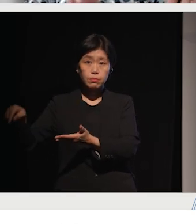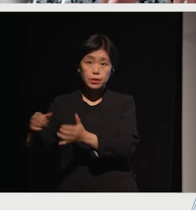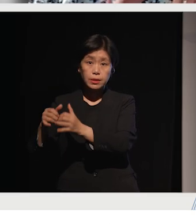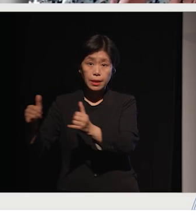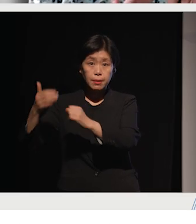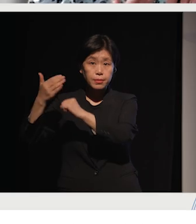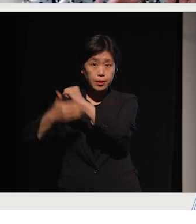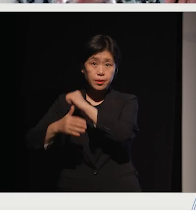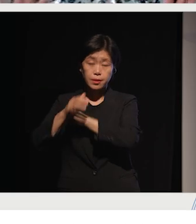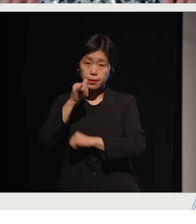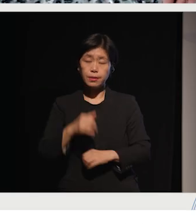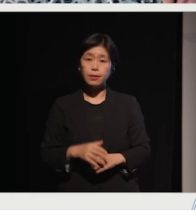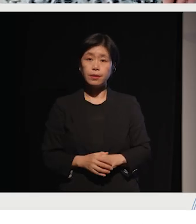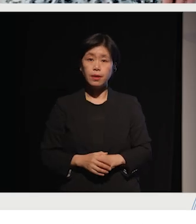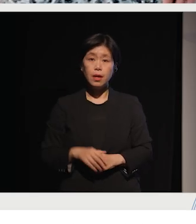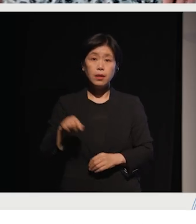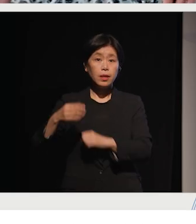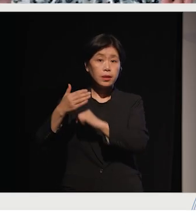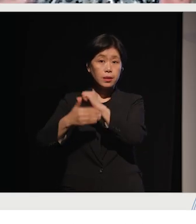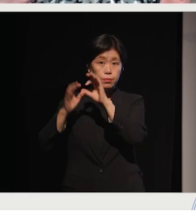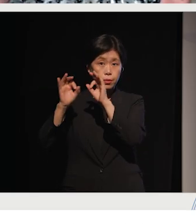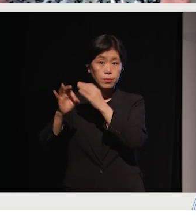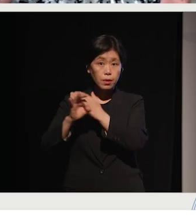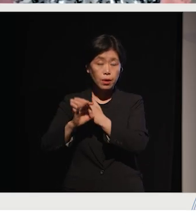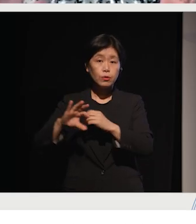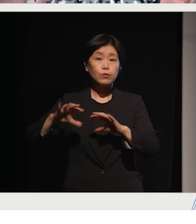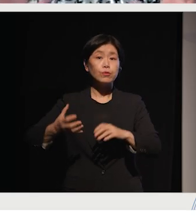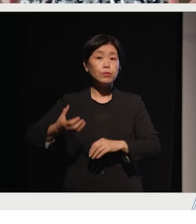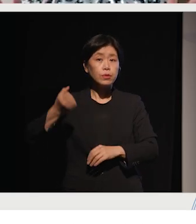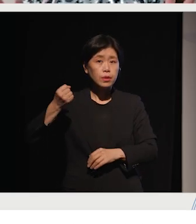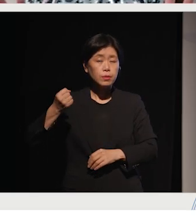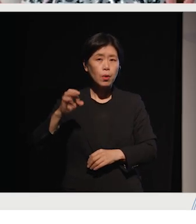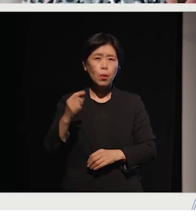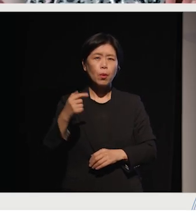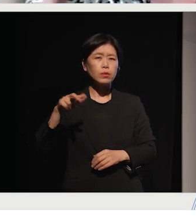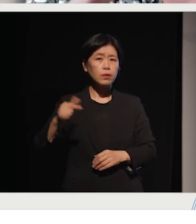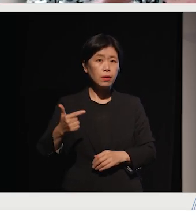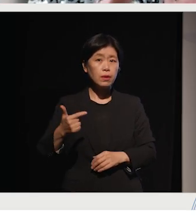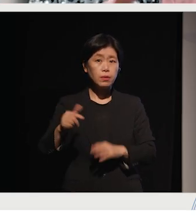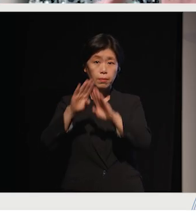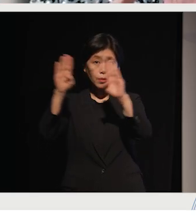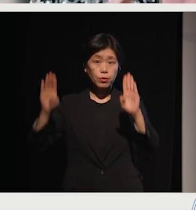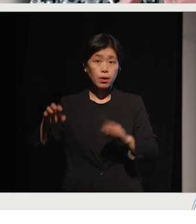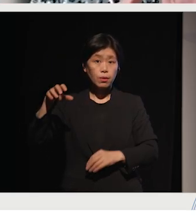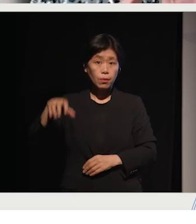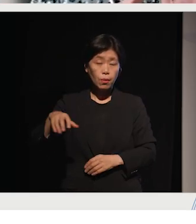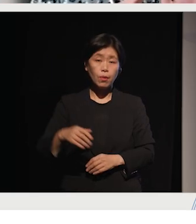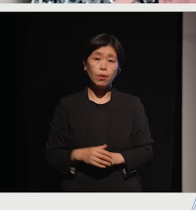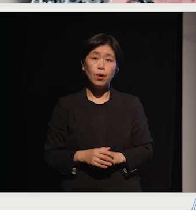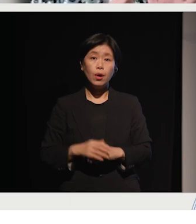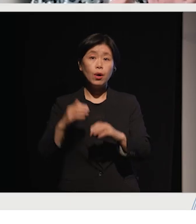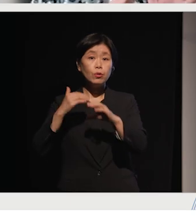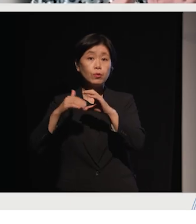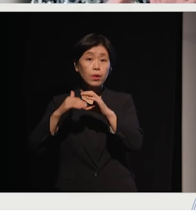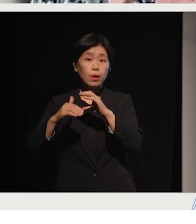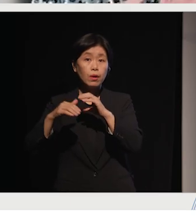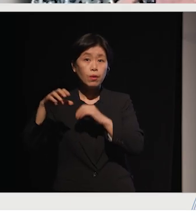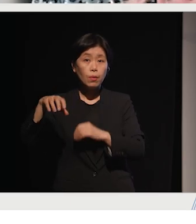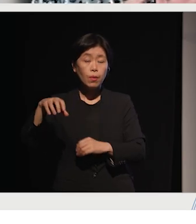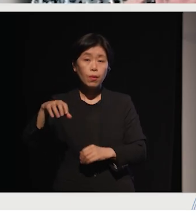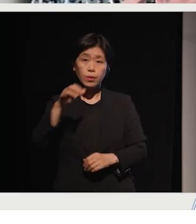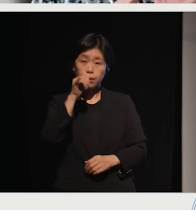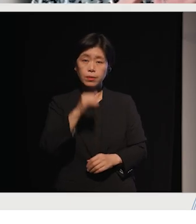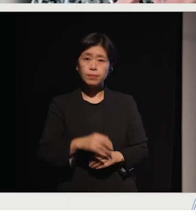who's reviewing a tactile replica of an object that's actually